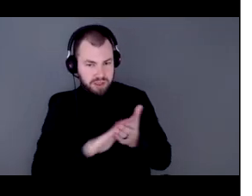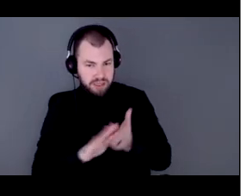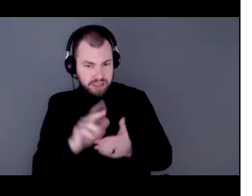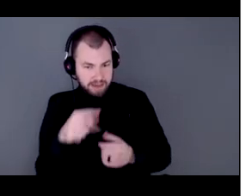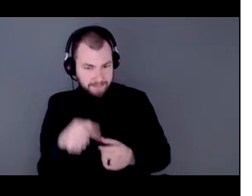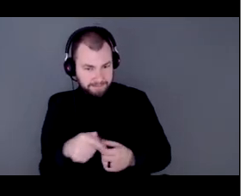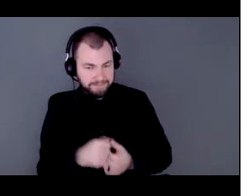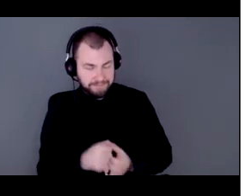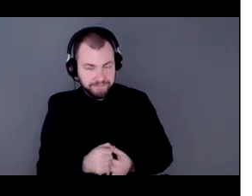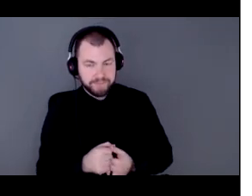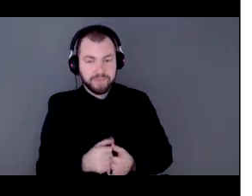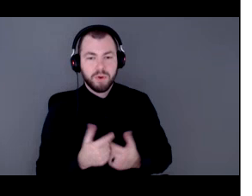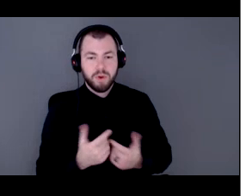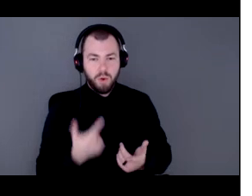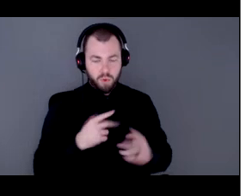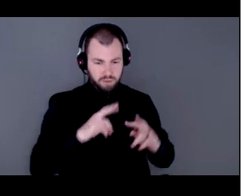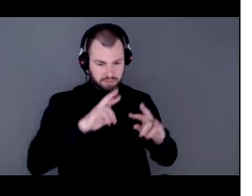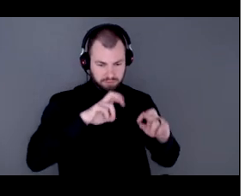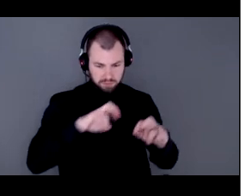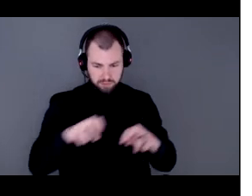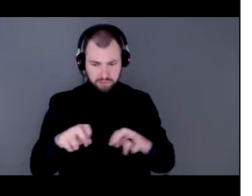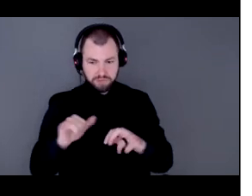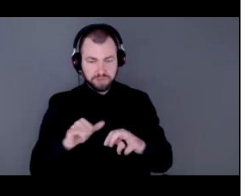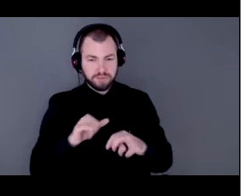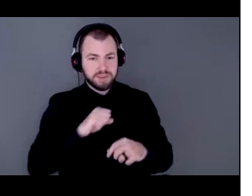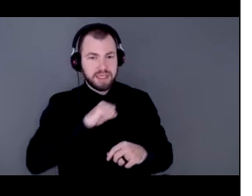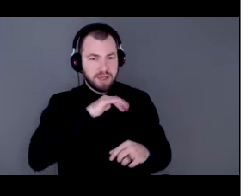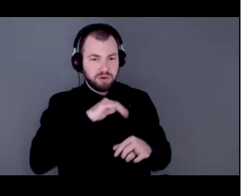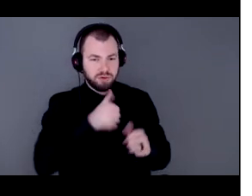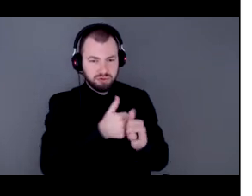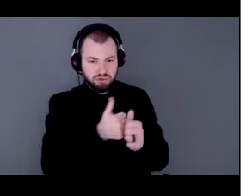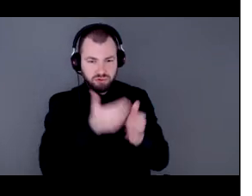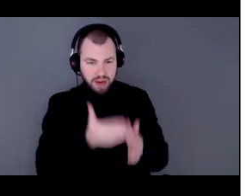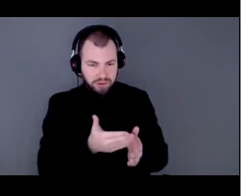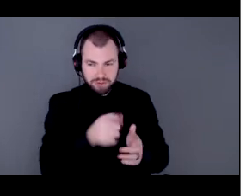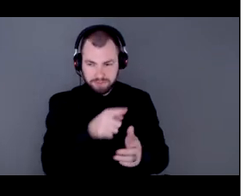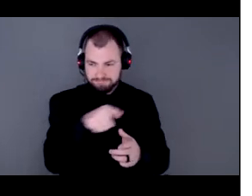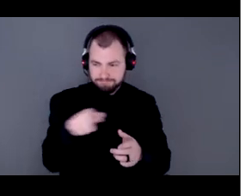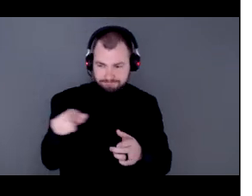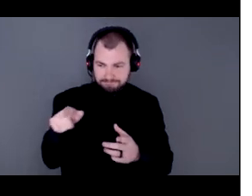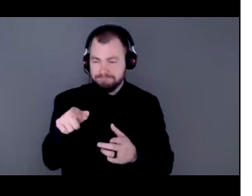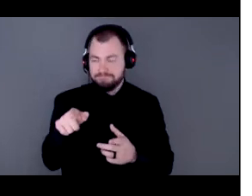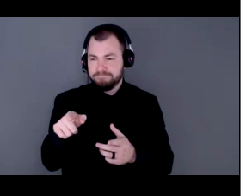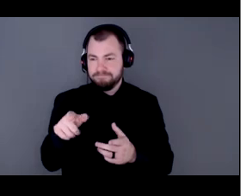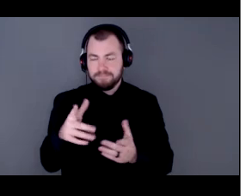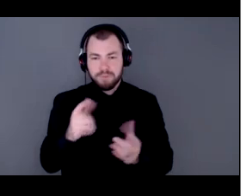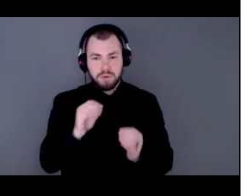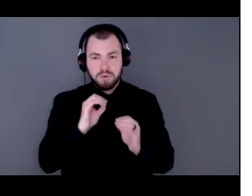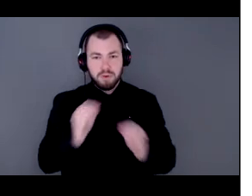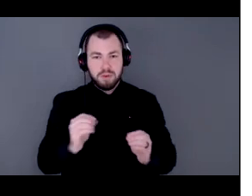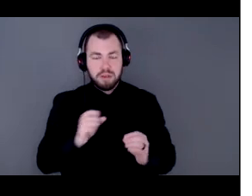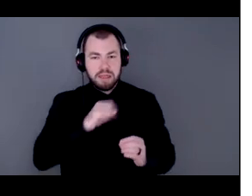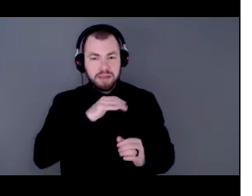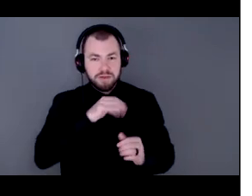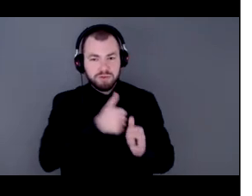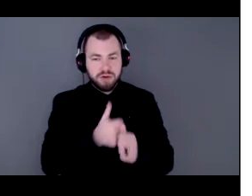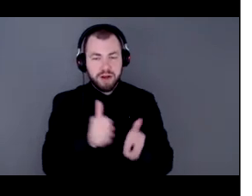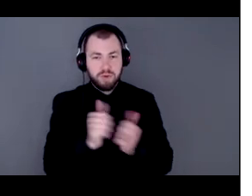we looked at all the litter trackers out there, and there were no litter trackers with open source